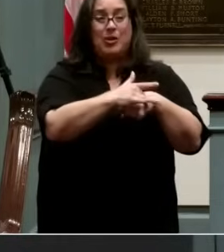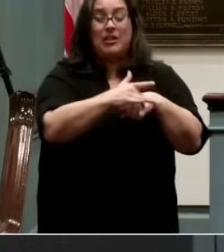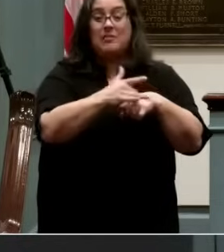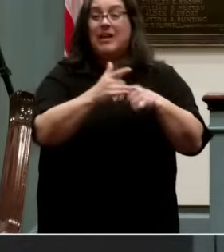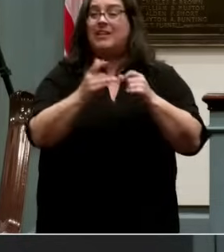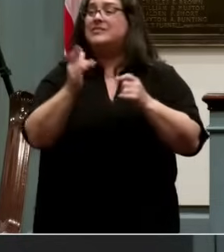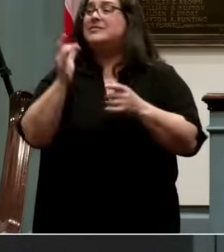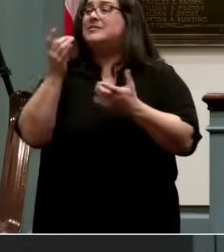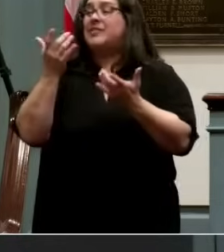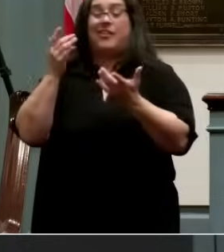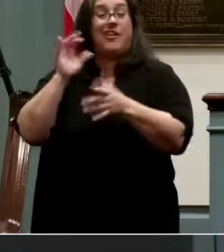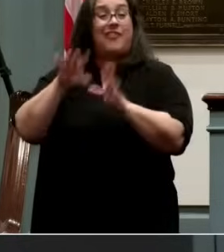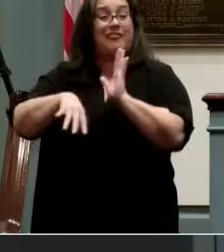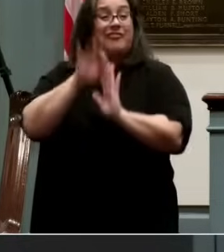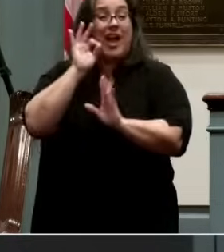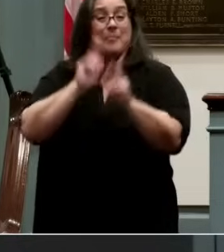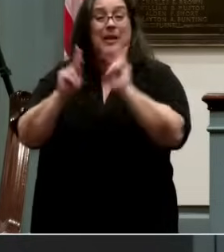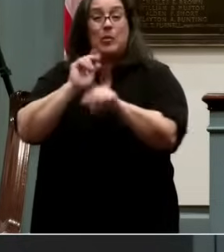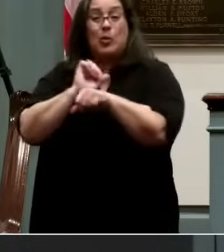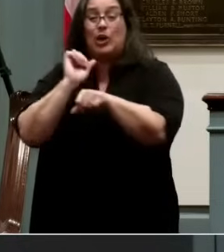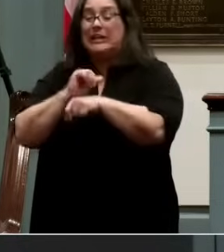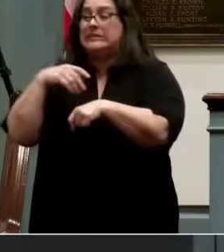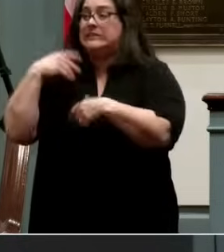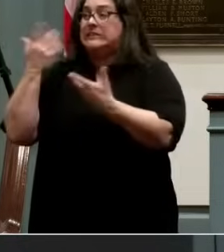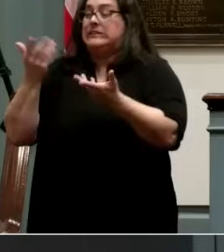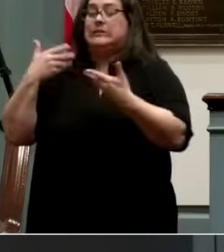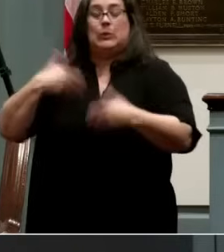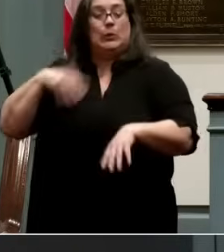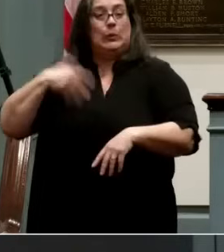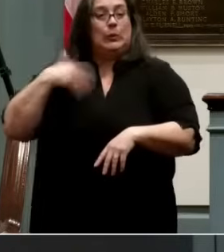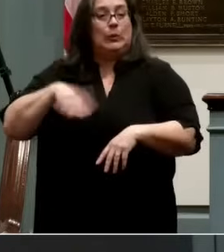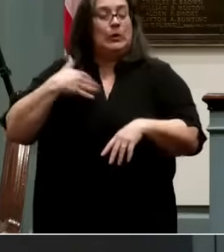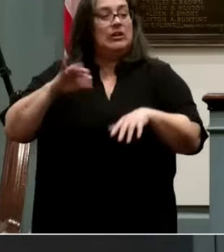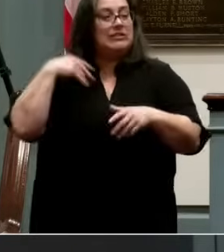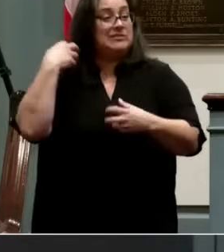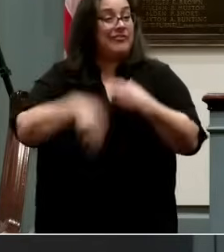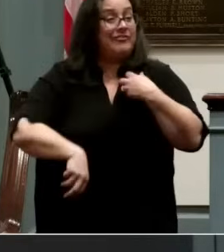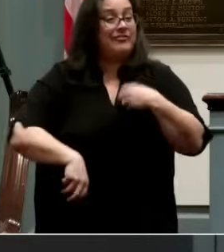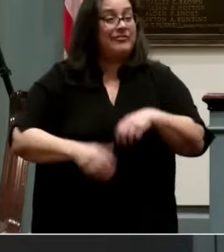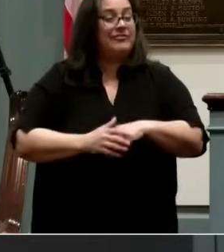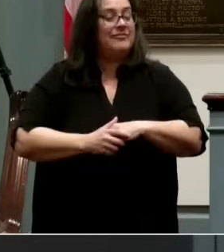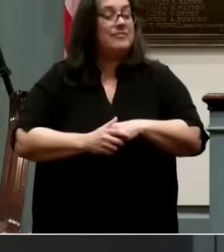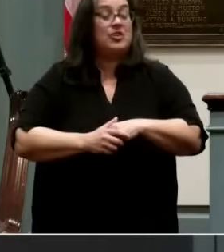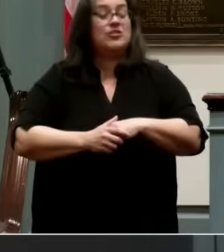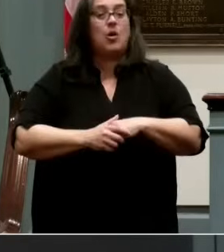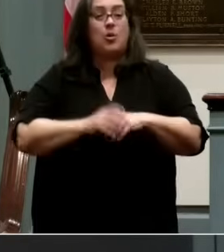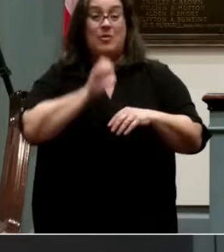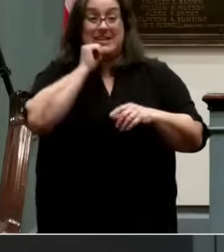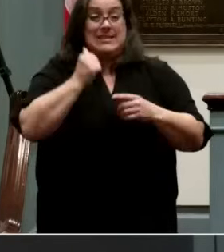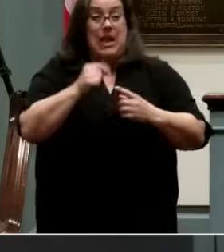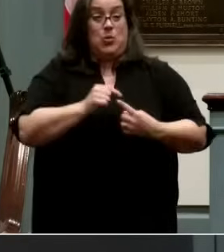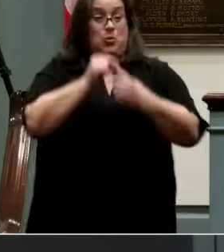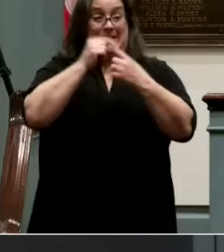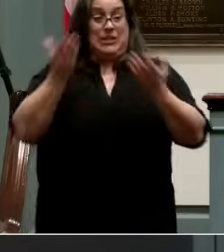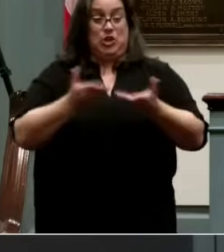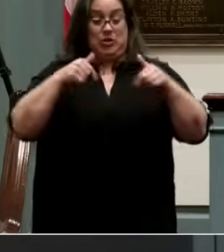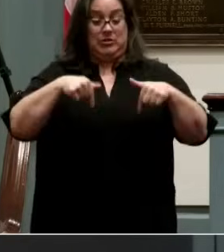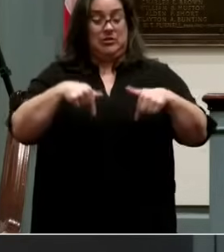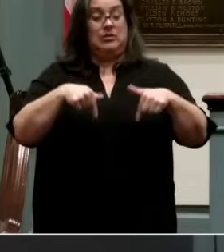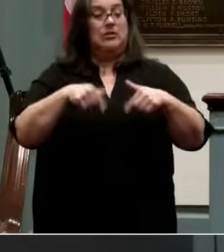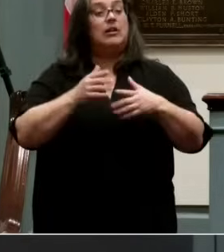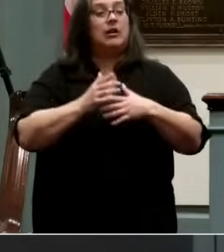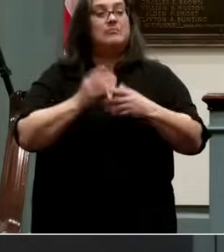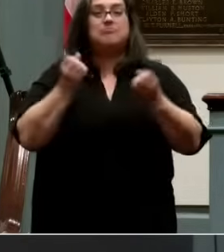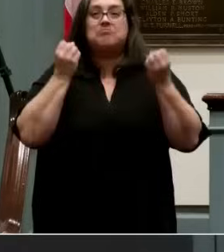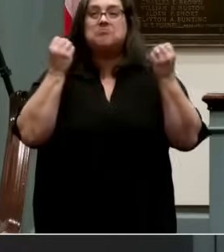not just a problem unique to Delaware. In fact, every state in the country is facing similar challenges. And so